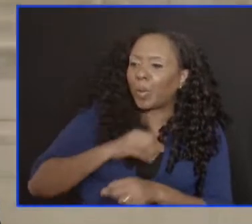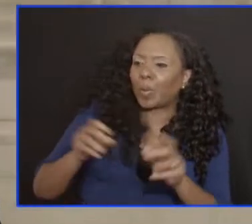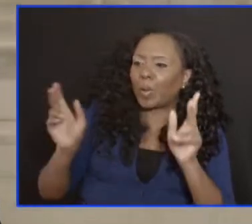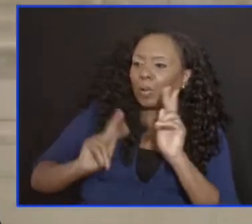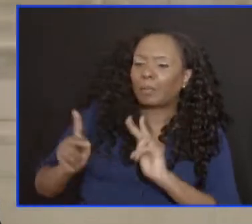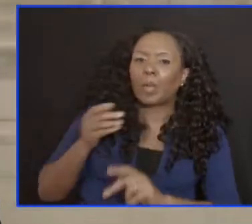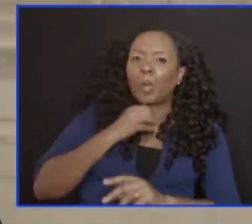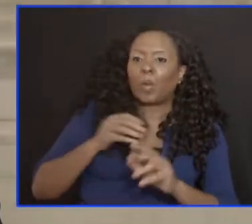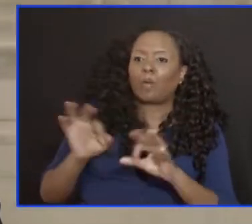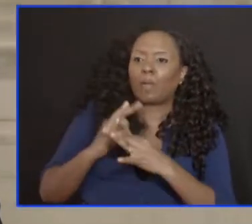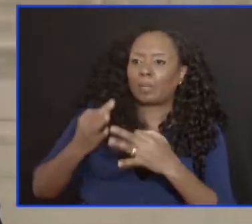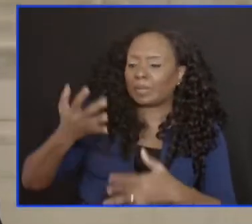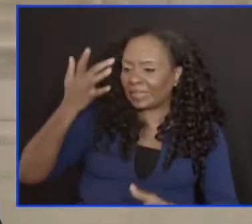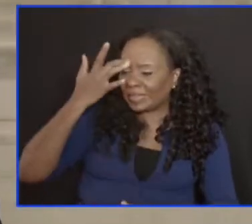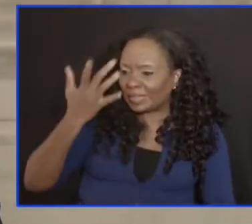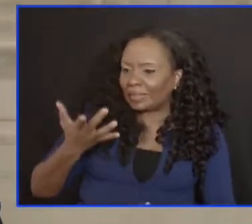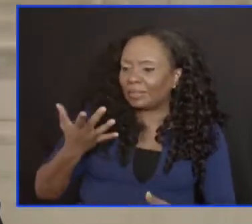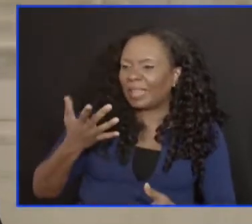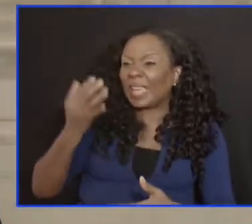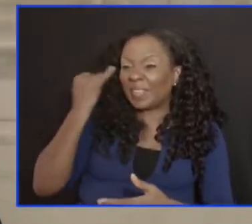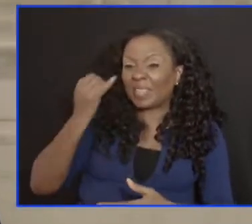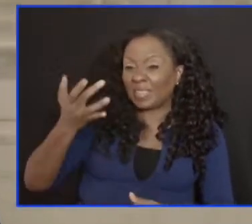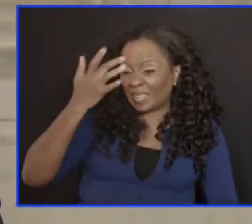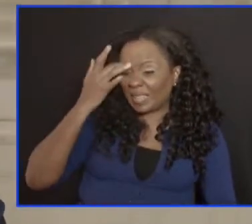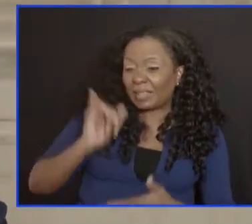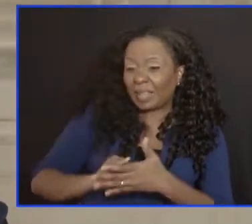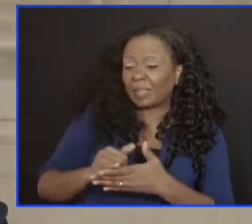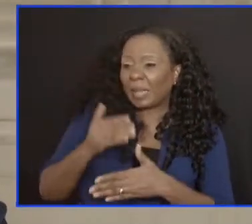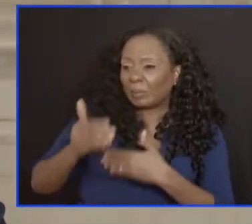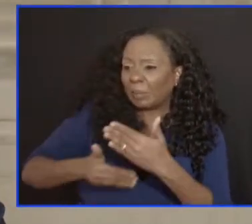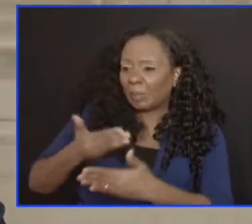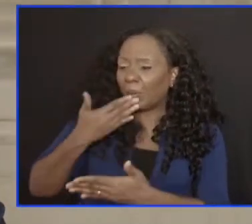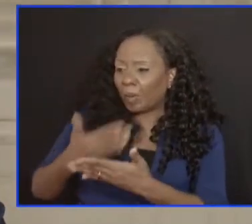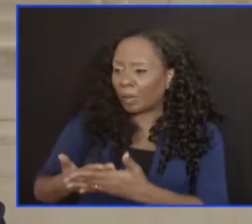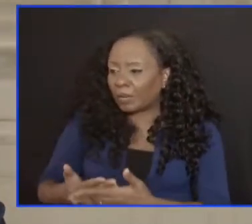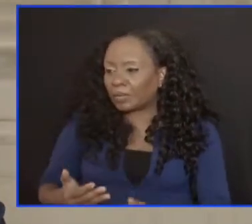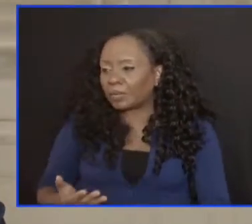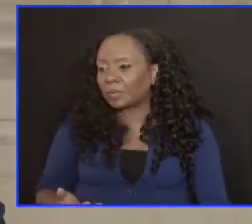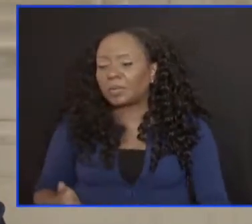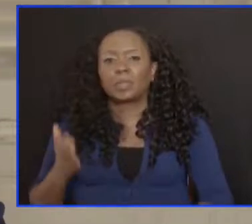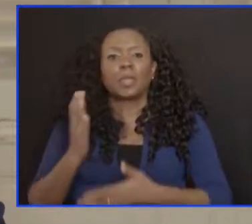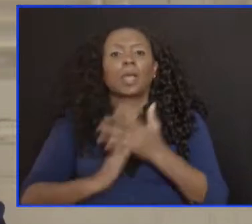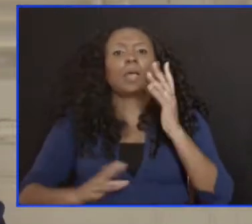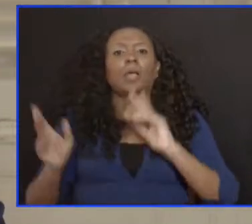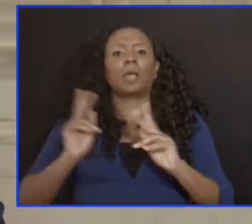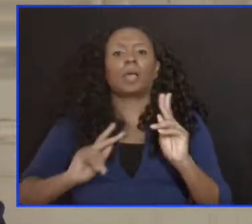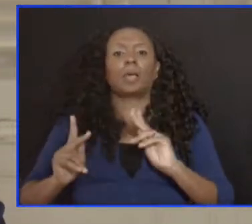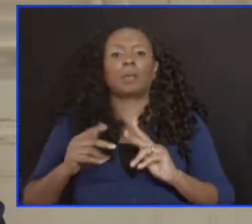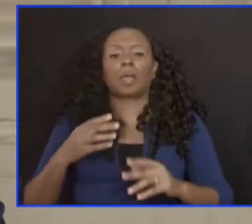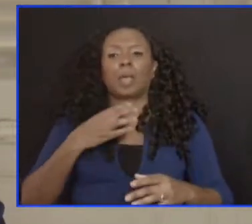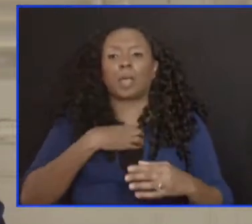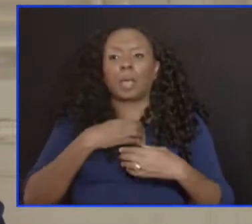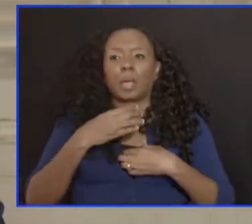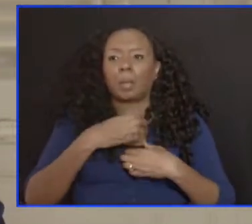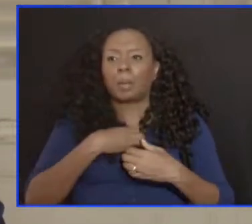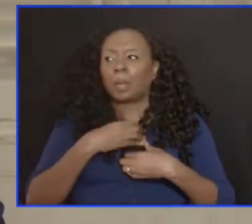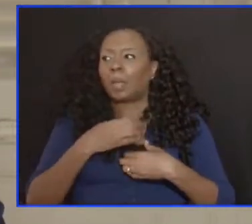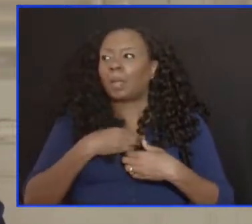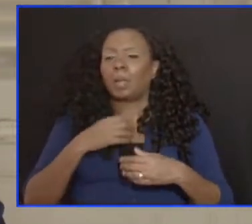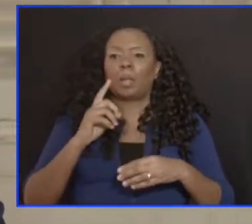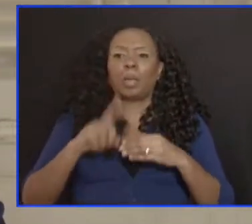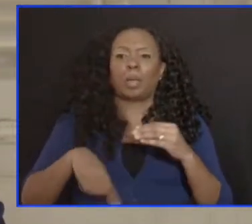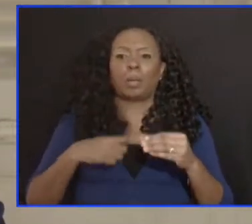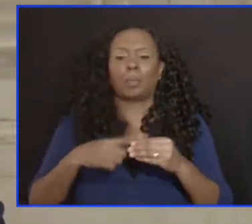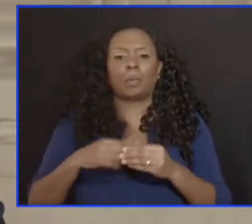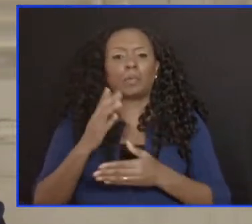doing a very good job at the facility, at the Harrison's Point facility, there have been some complaints about ill treatment of patients. The patients